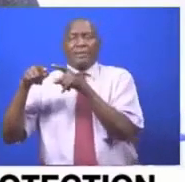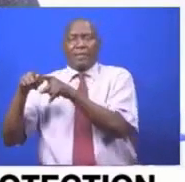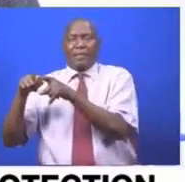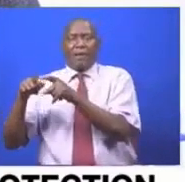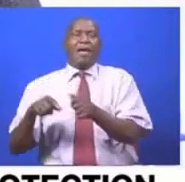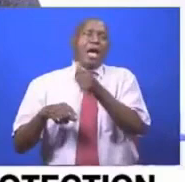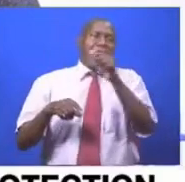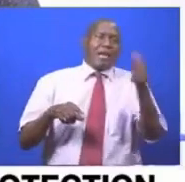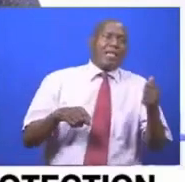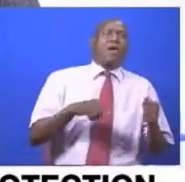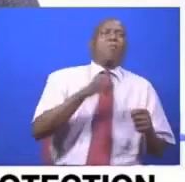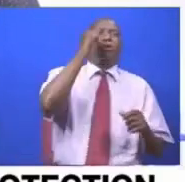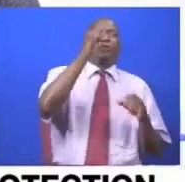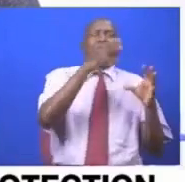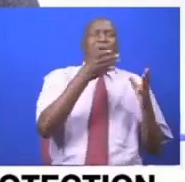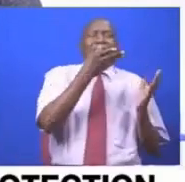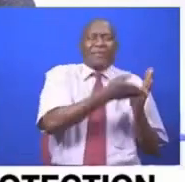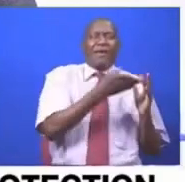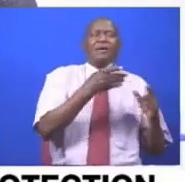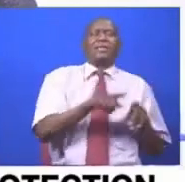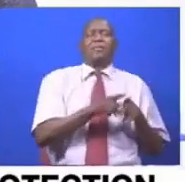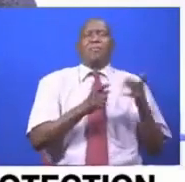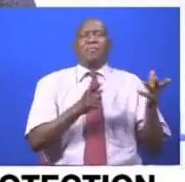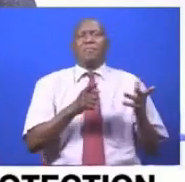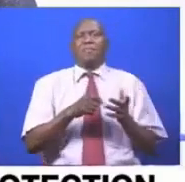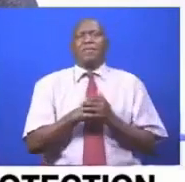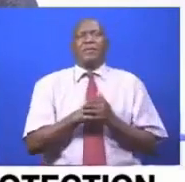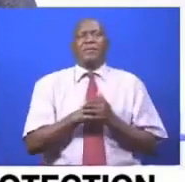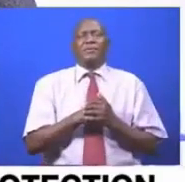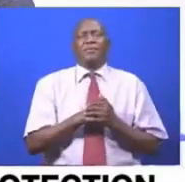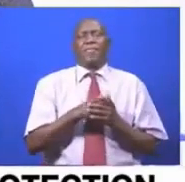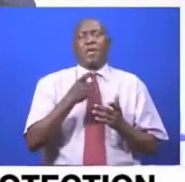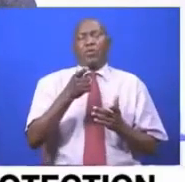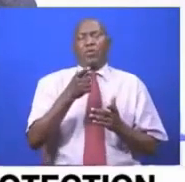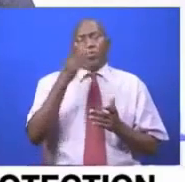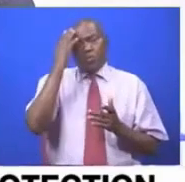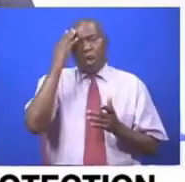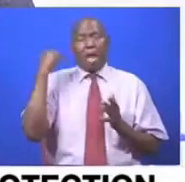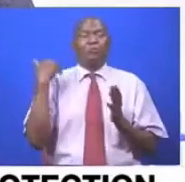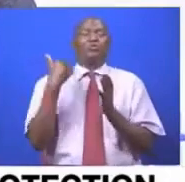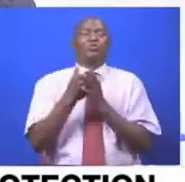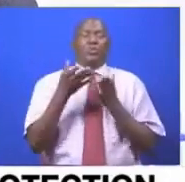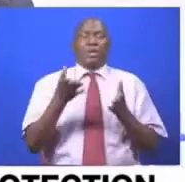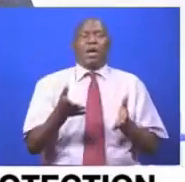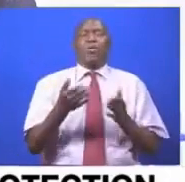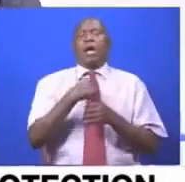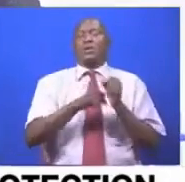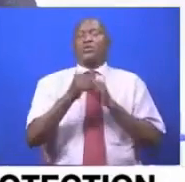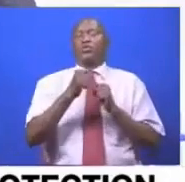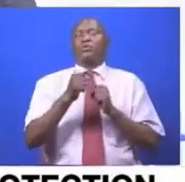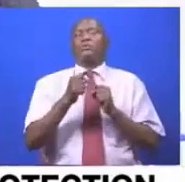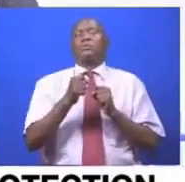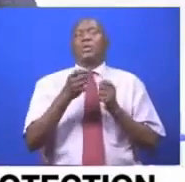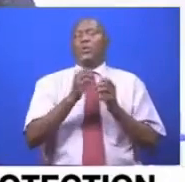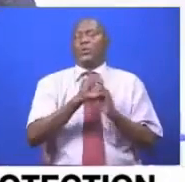other, then when complaints are made to the commission, you realize that up to now, no action has been taken.